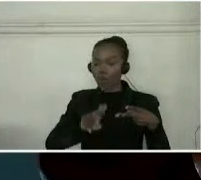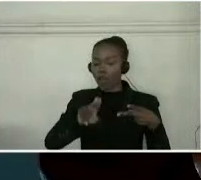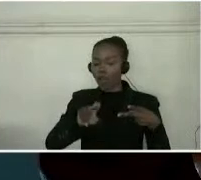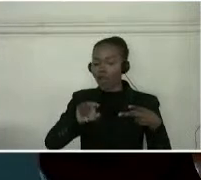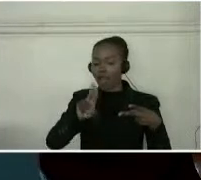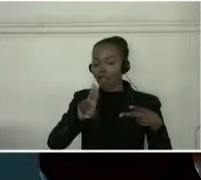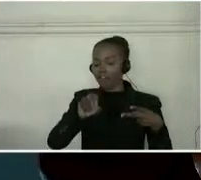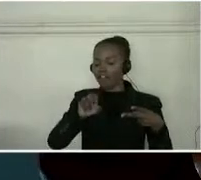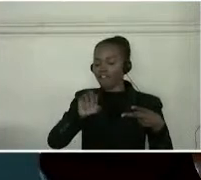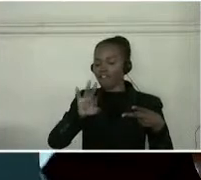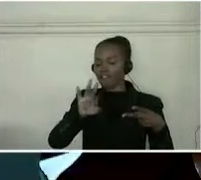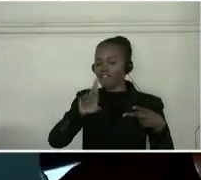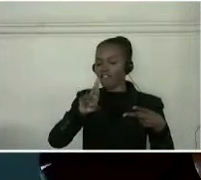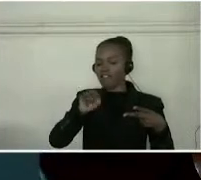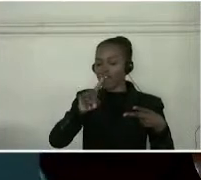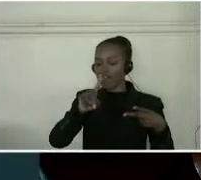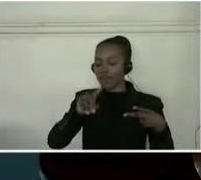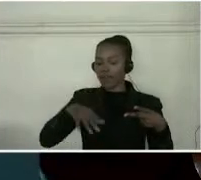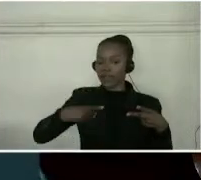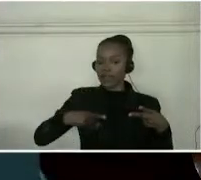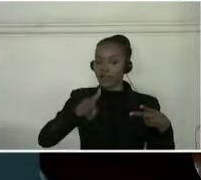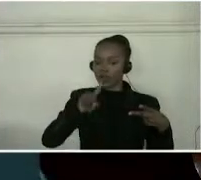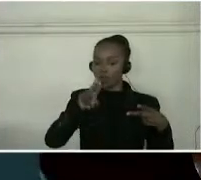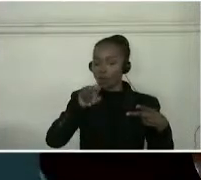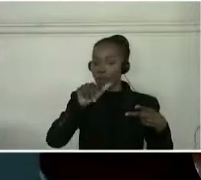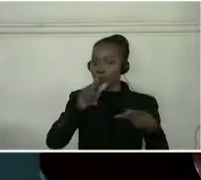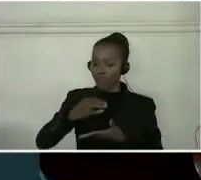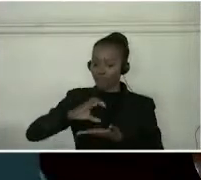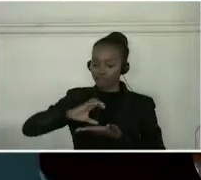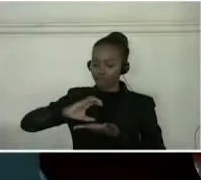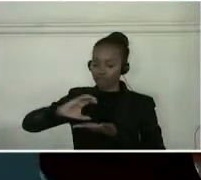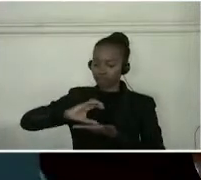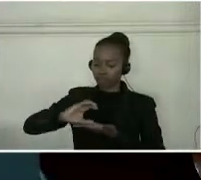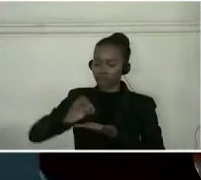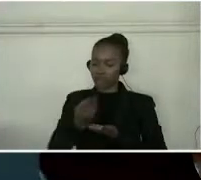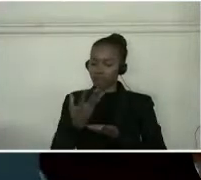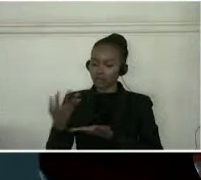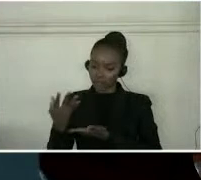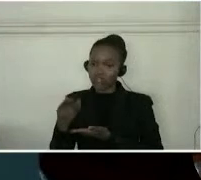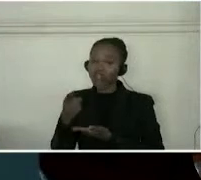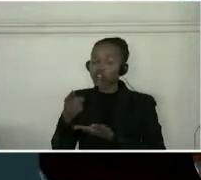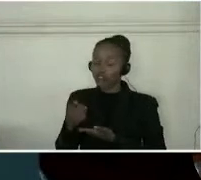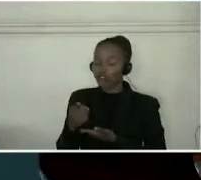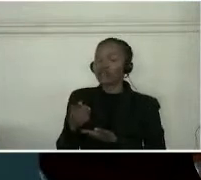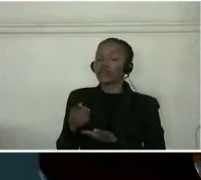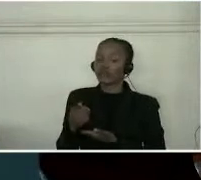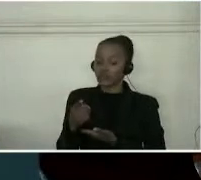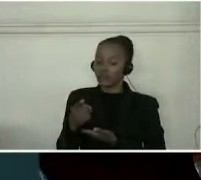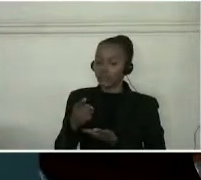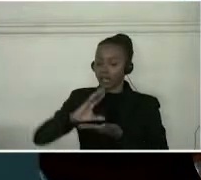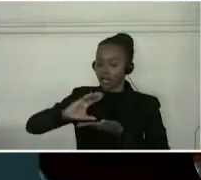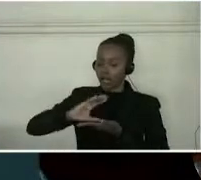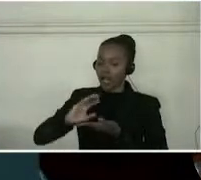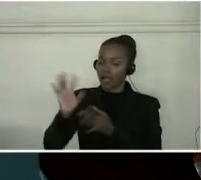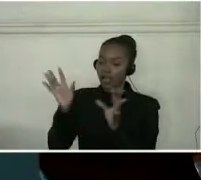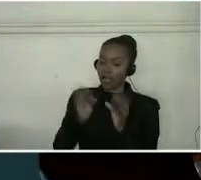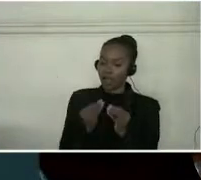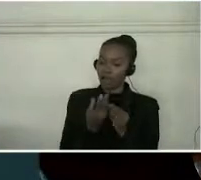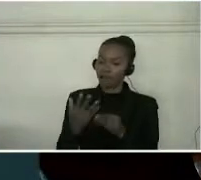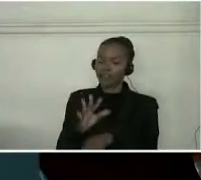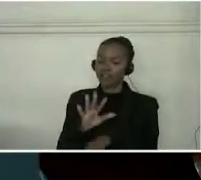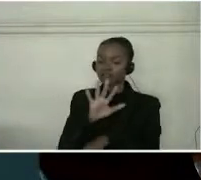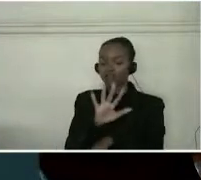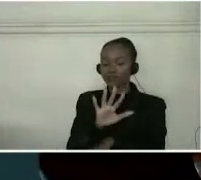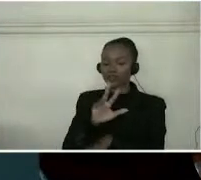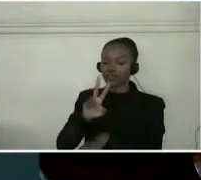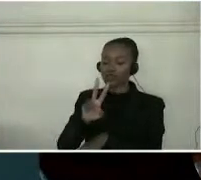centers have been allocated funding continuation for the construction of these fitness centers projected to a total of fifty two million